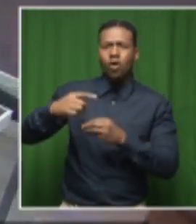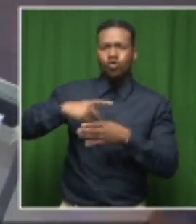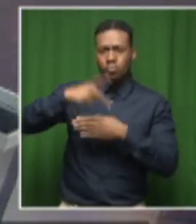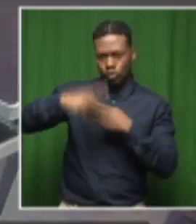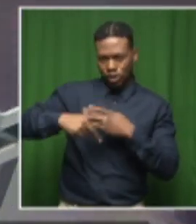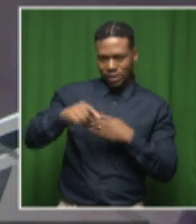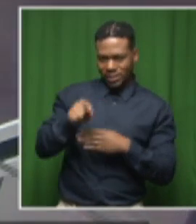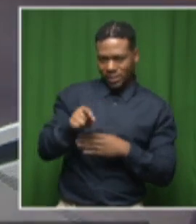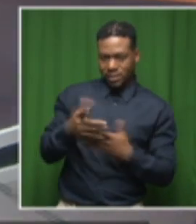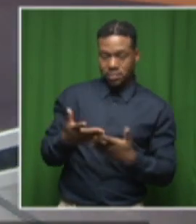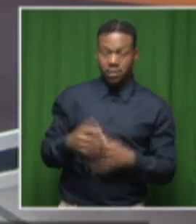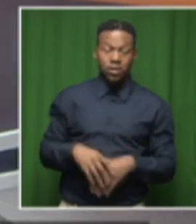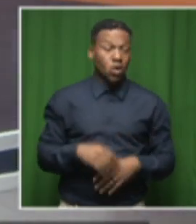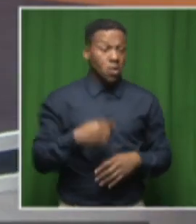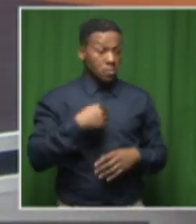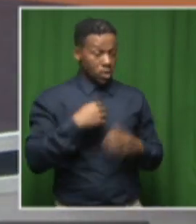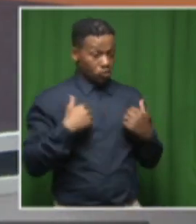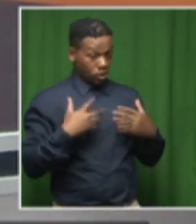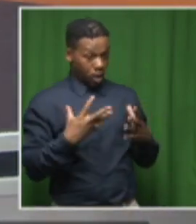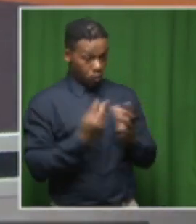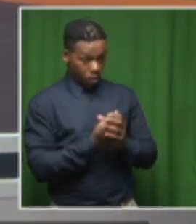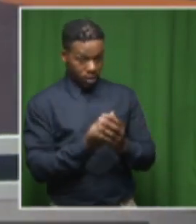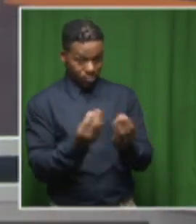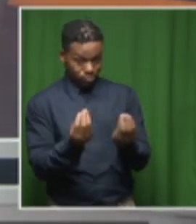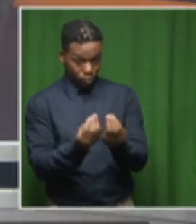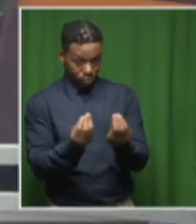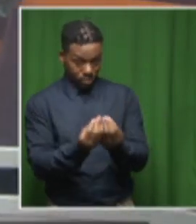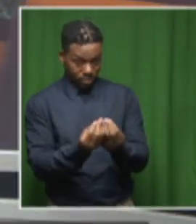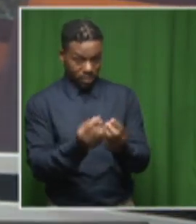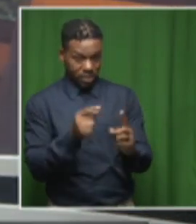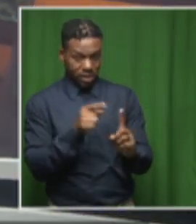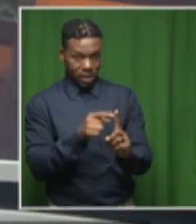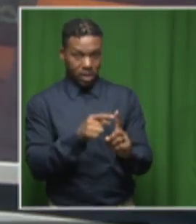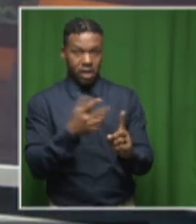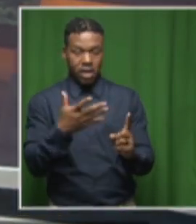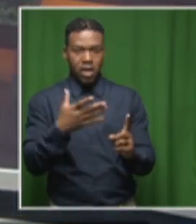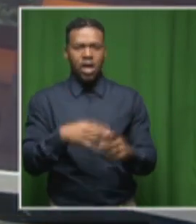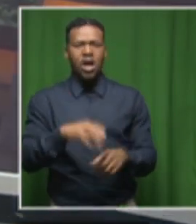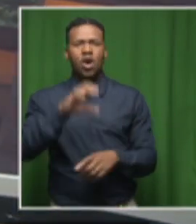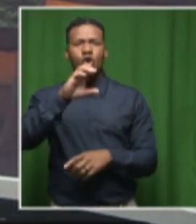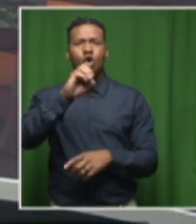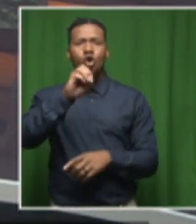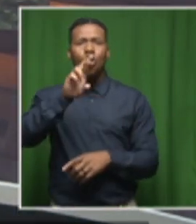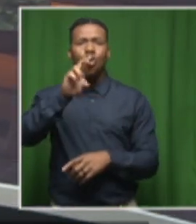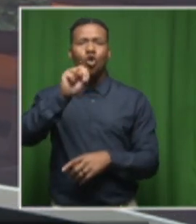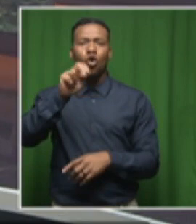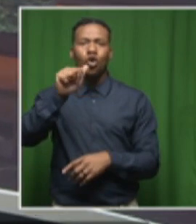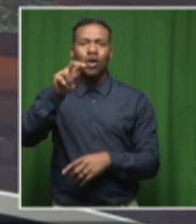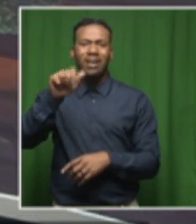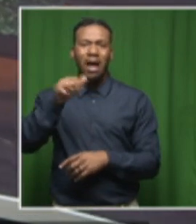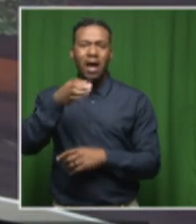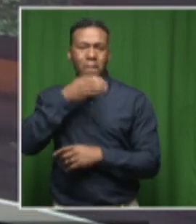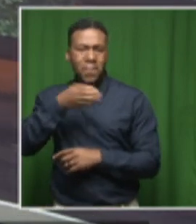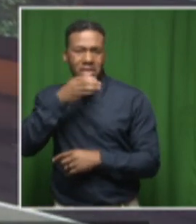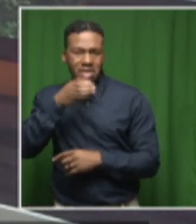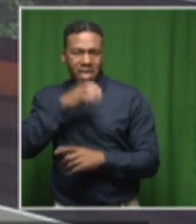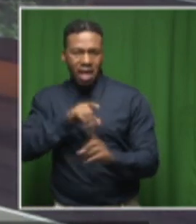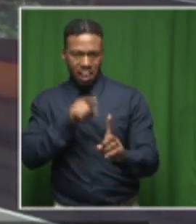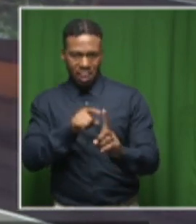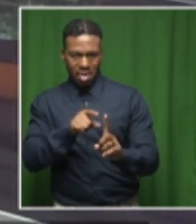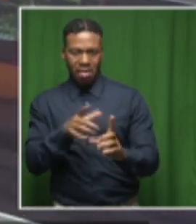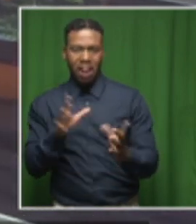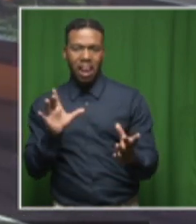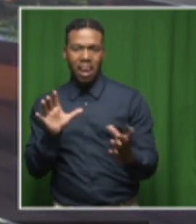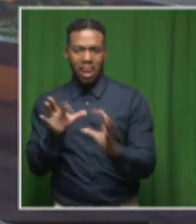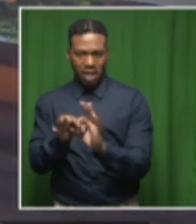So I have to start with the product, our premium beer, Corona. Yes. Corona is inherently linked to lime. And the best way